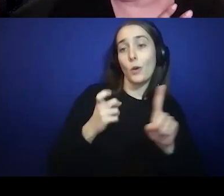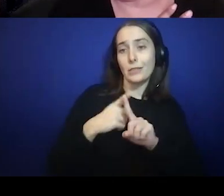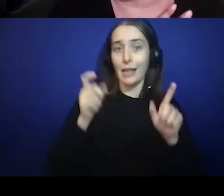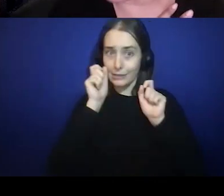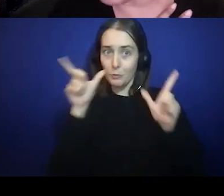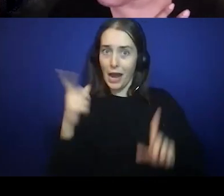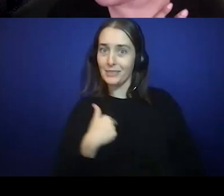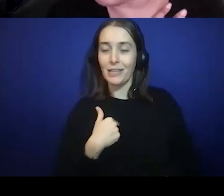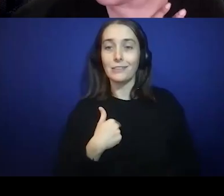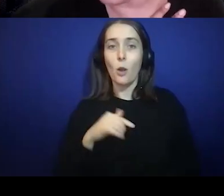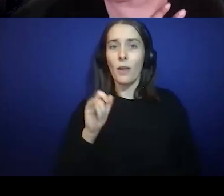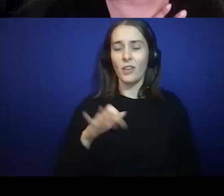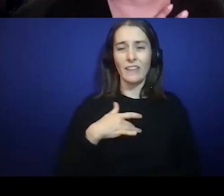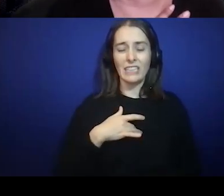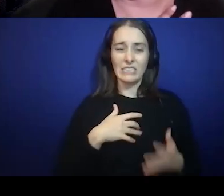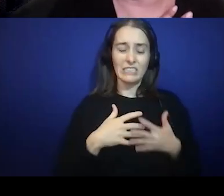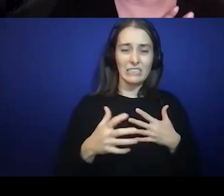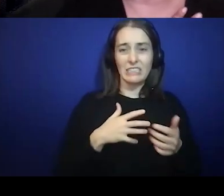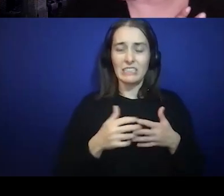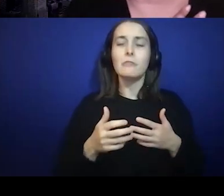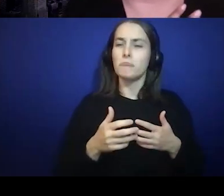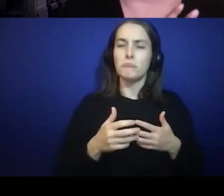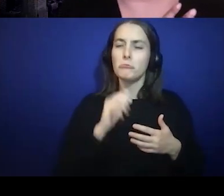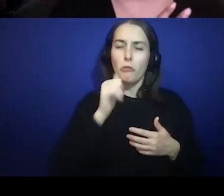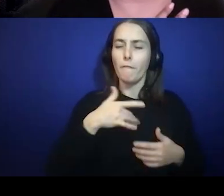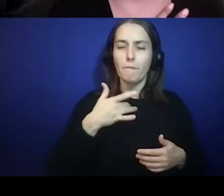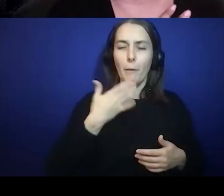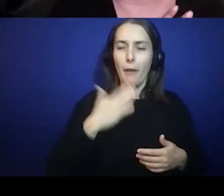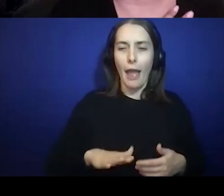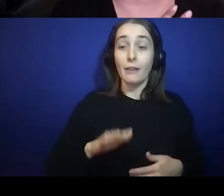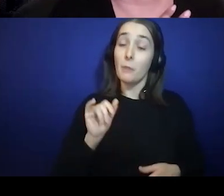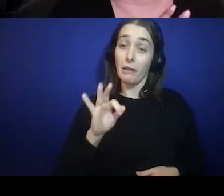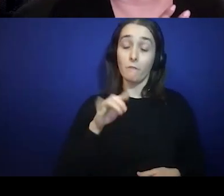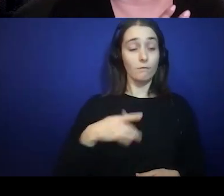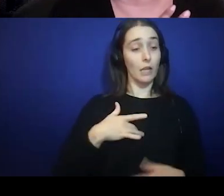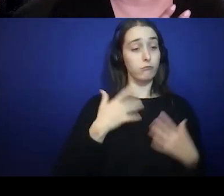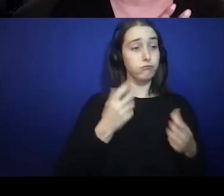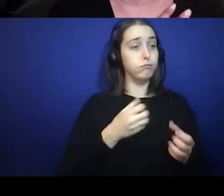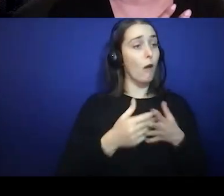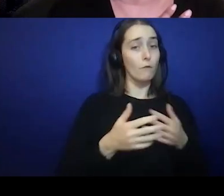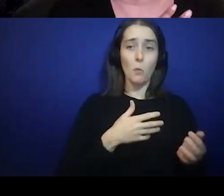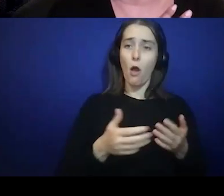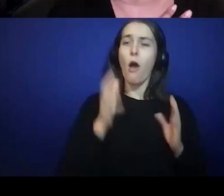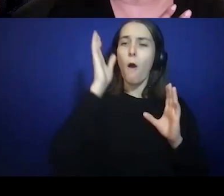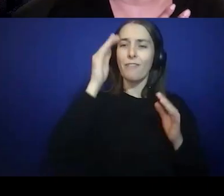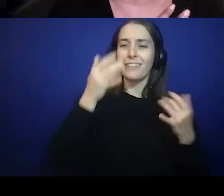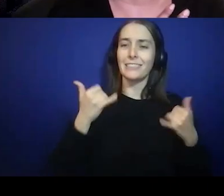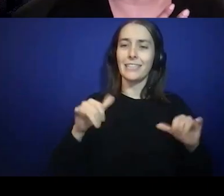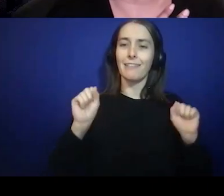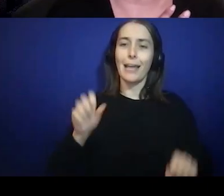feel badly if you're not comfortable, but also if you are comfortable, hopefully we'll be able to give you